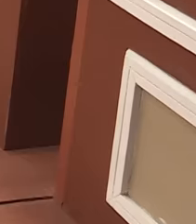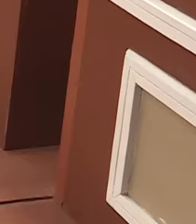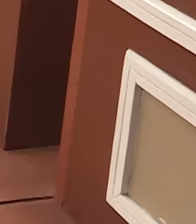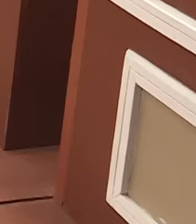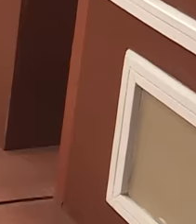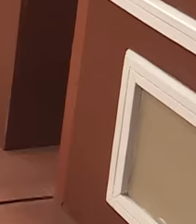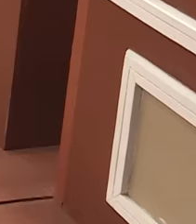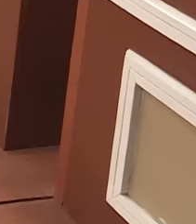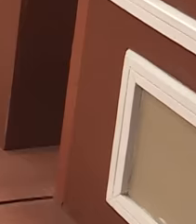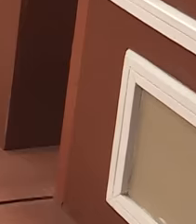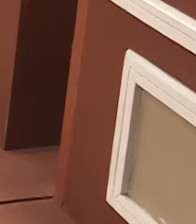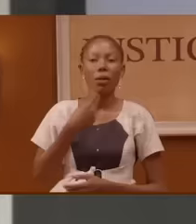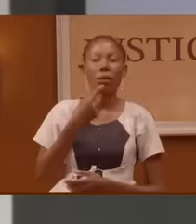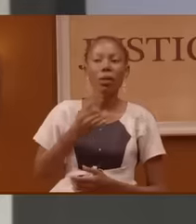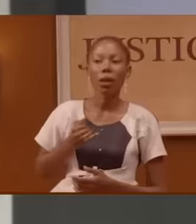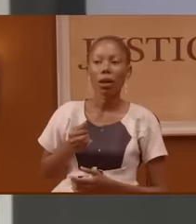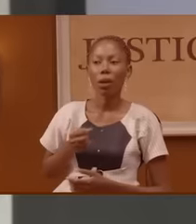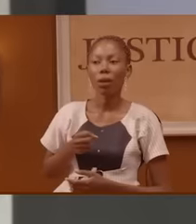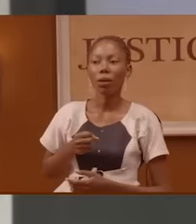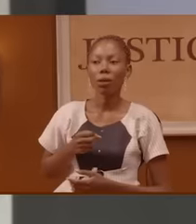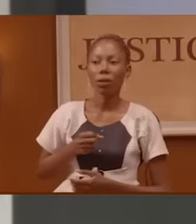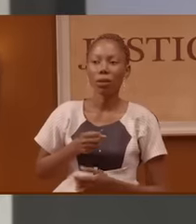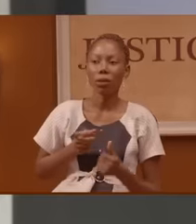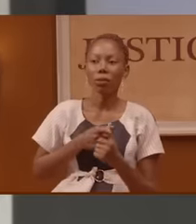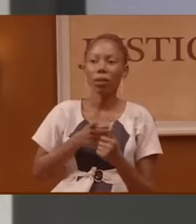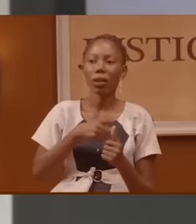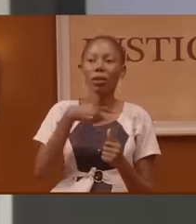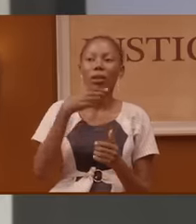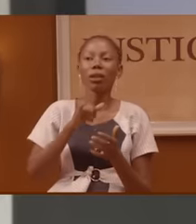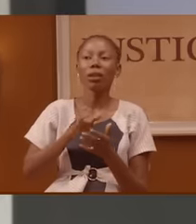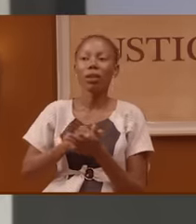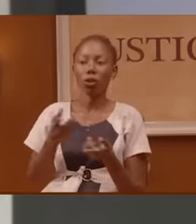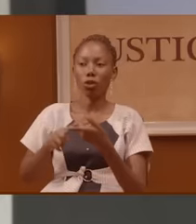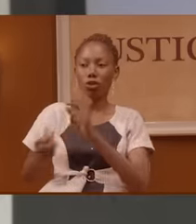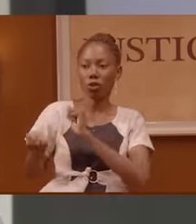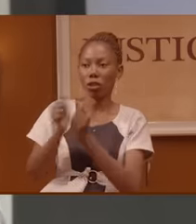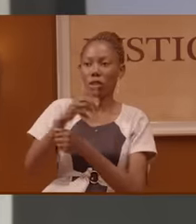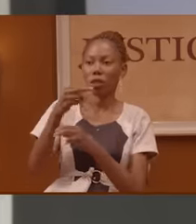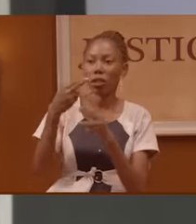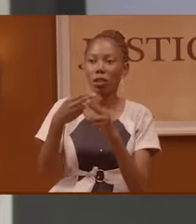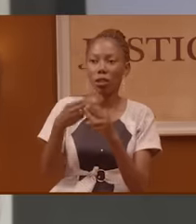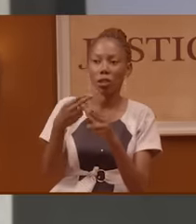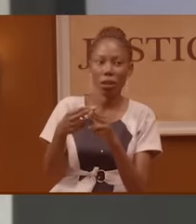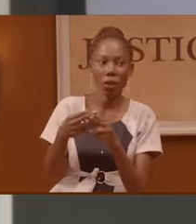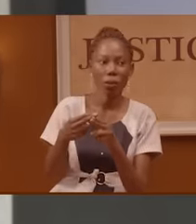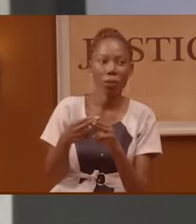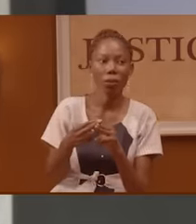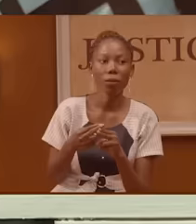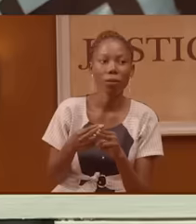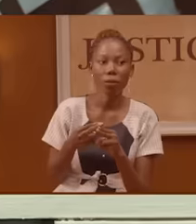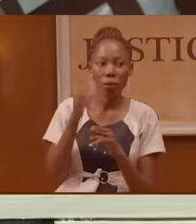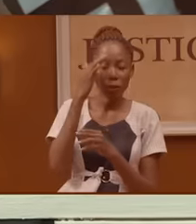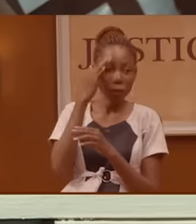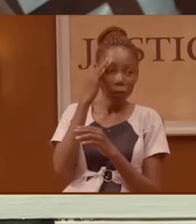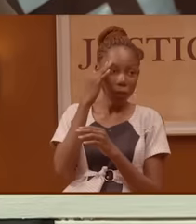yes, it is his child and everything. So they say, okay, first of all, they said they have to change the name, that they have to go to a